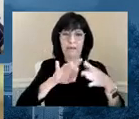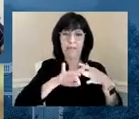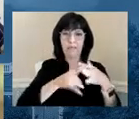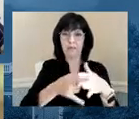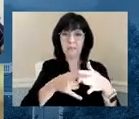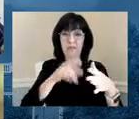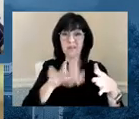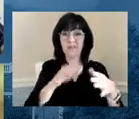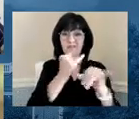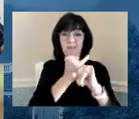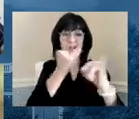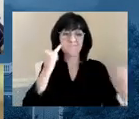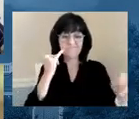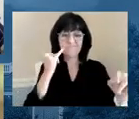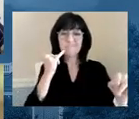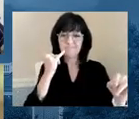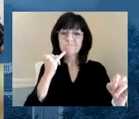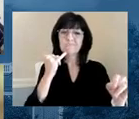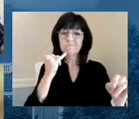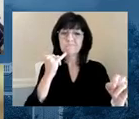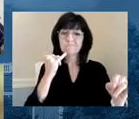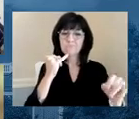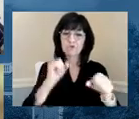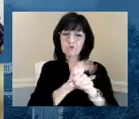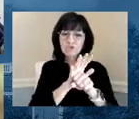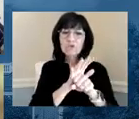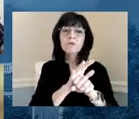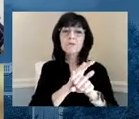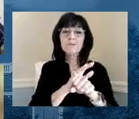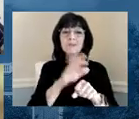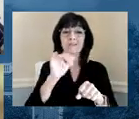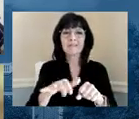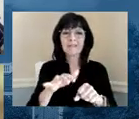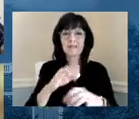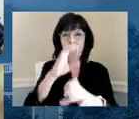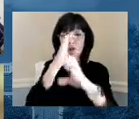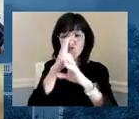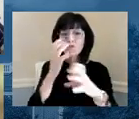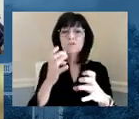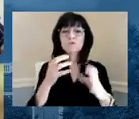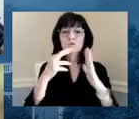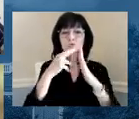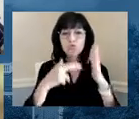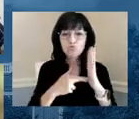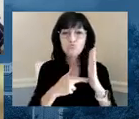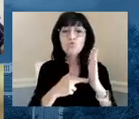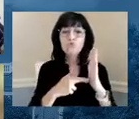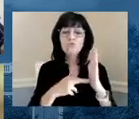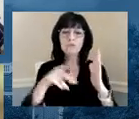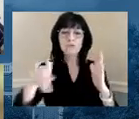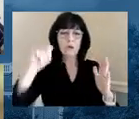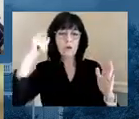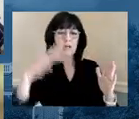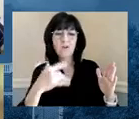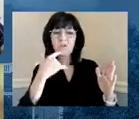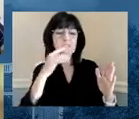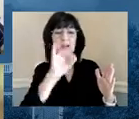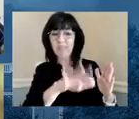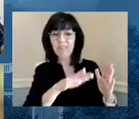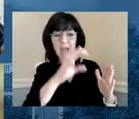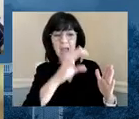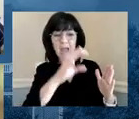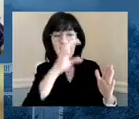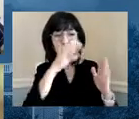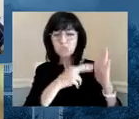lot of the loosening of restrictions that were in place around telehealth, and it makes a lot of those permanent, over the